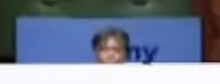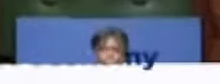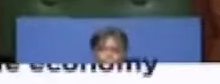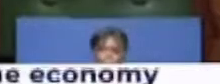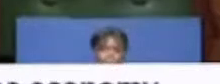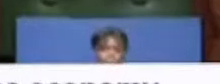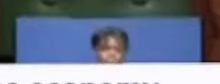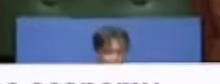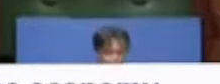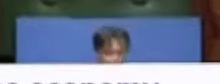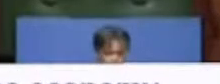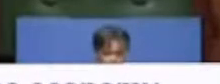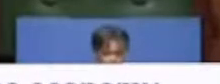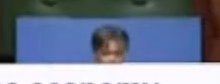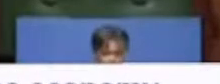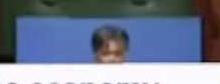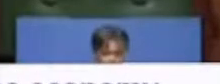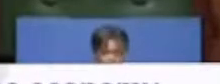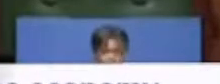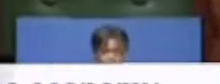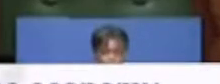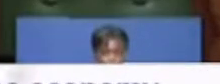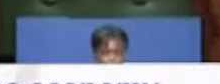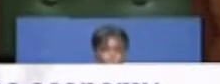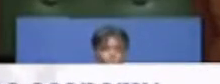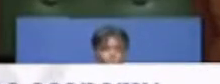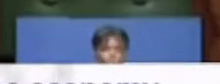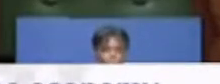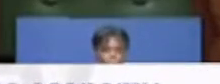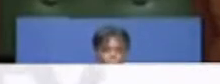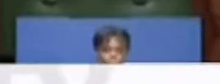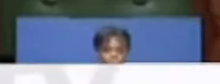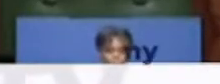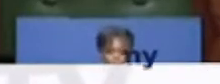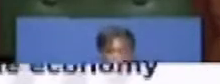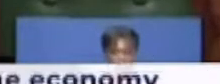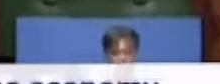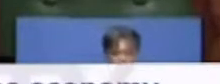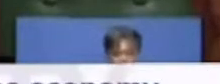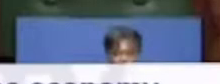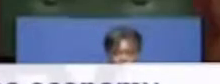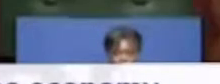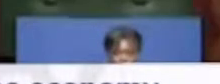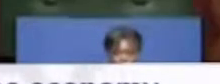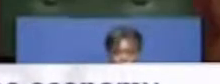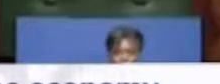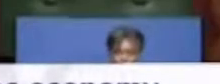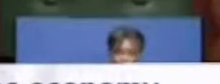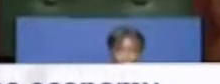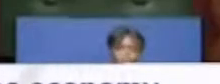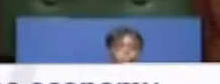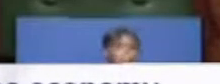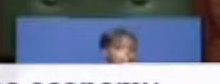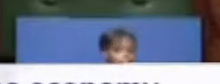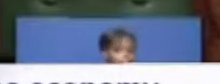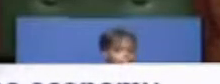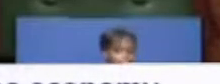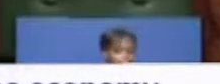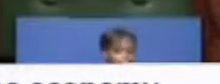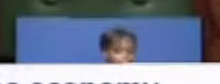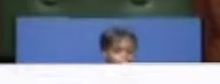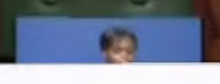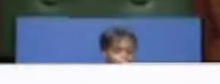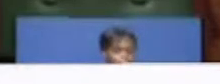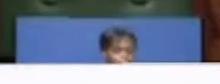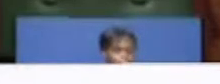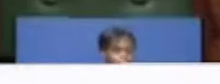case to a far lesser extent in 1997. In 2017, we lost